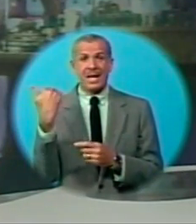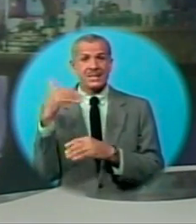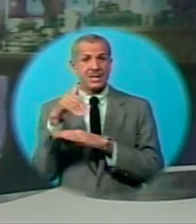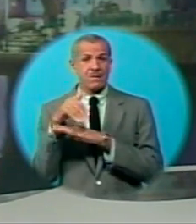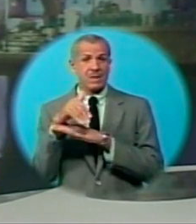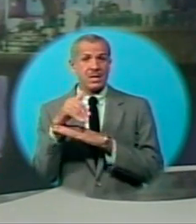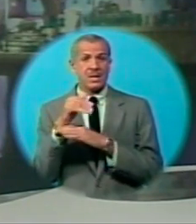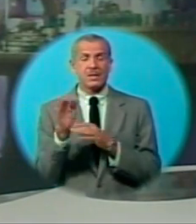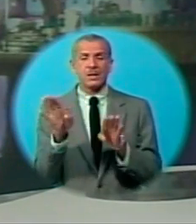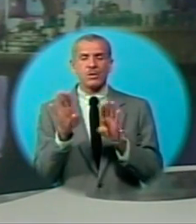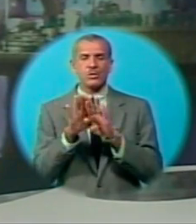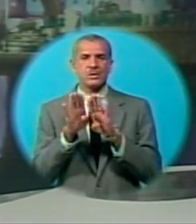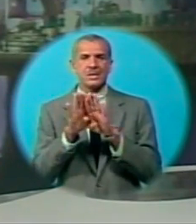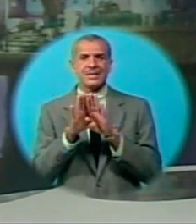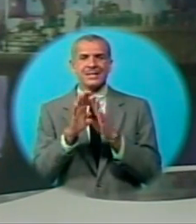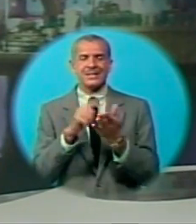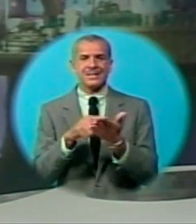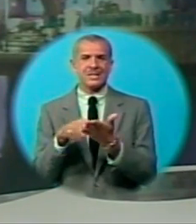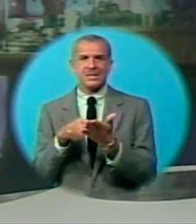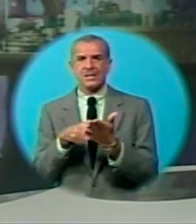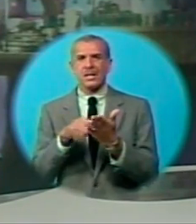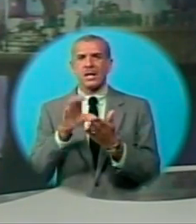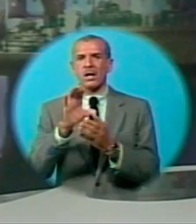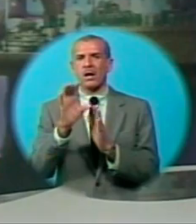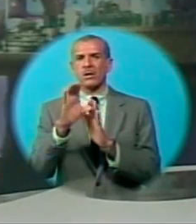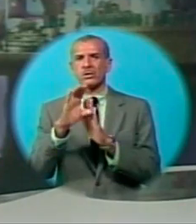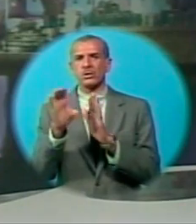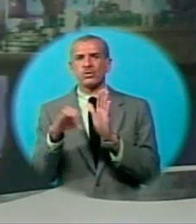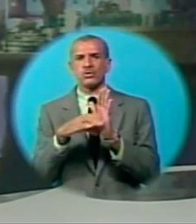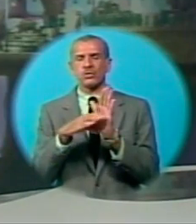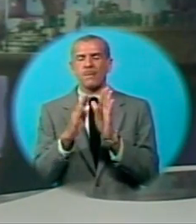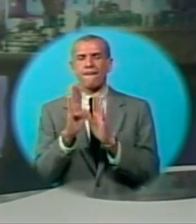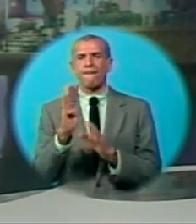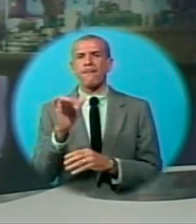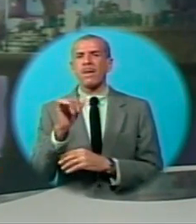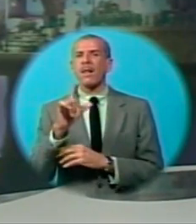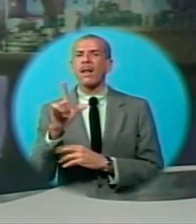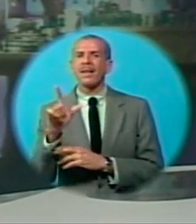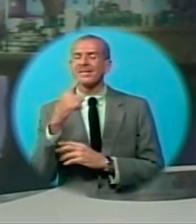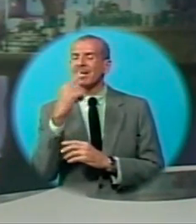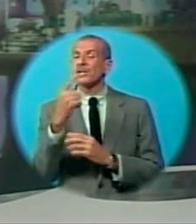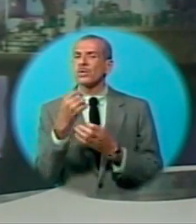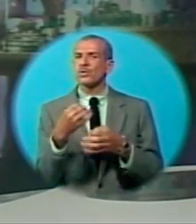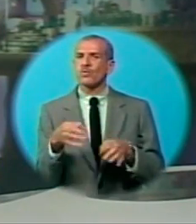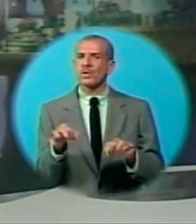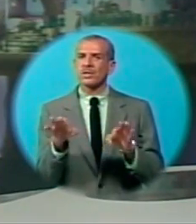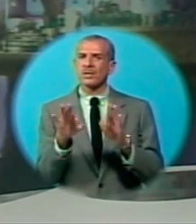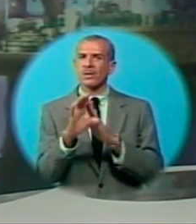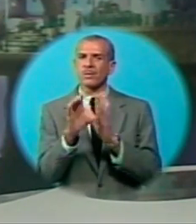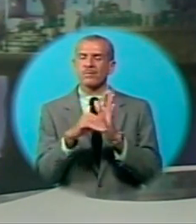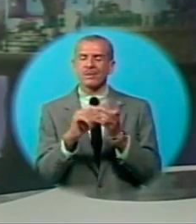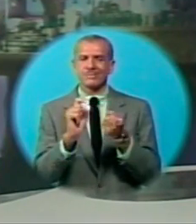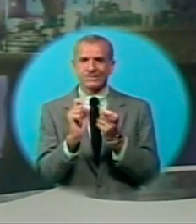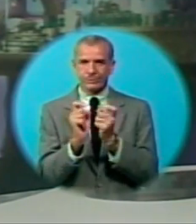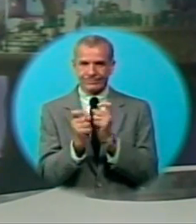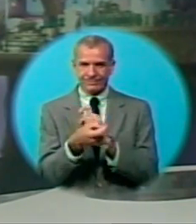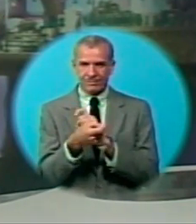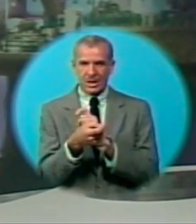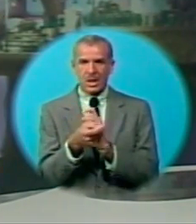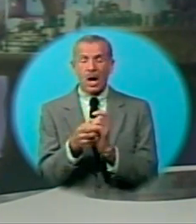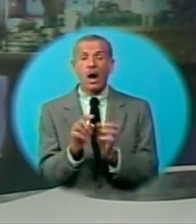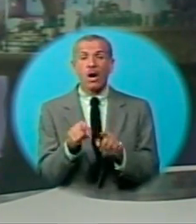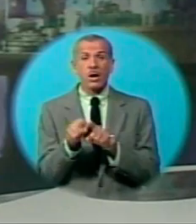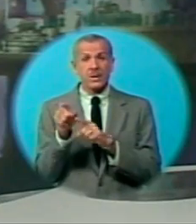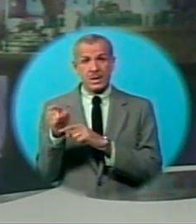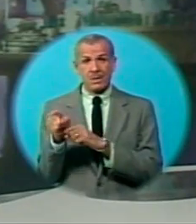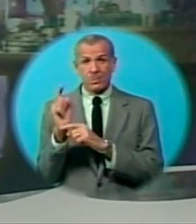the debate for the Constitution Amendment Bill. He lamented the fact that it was a worthy constitutional amendment, which according to him